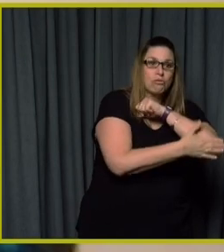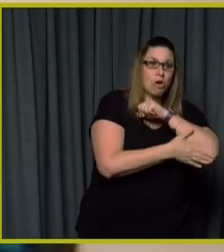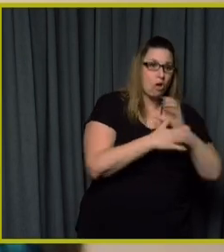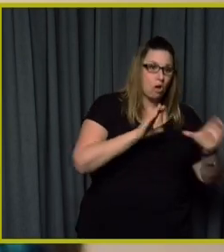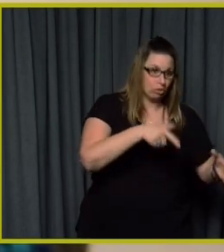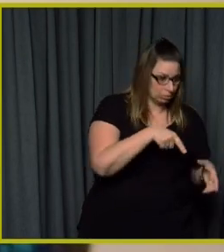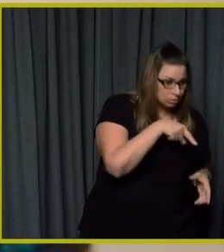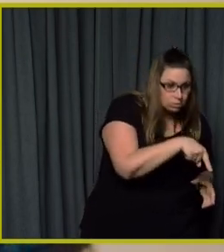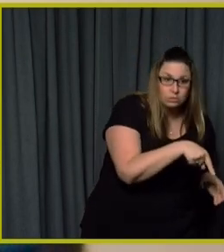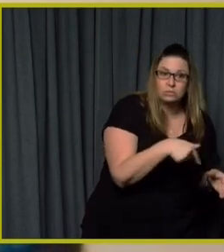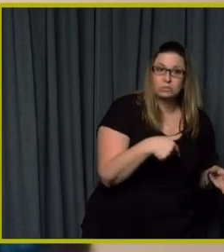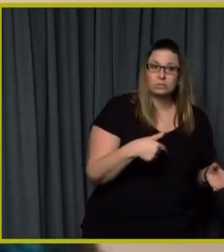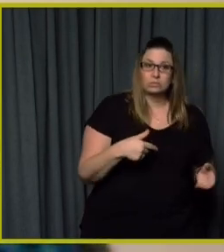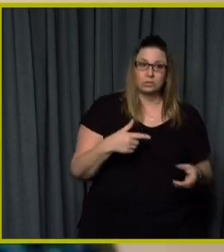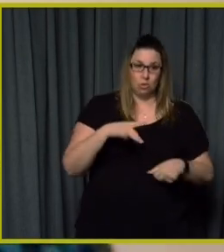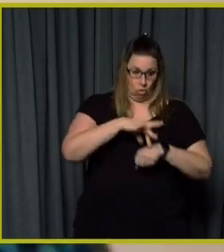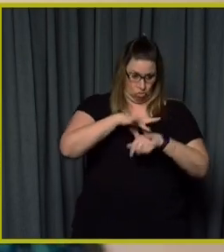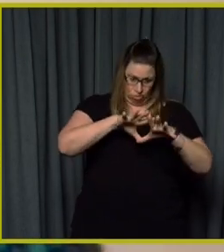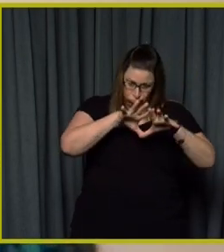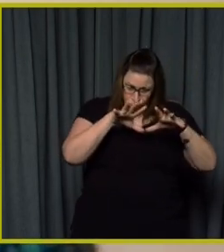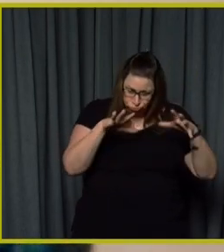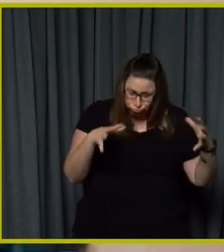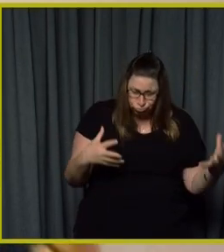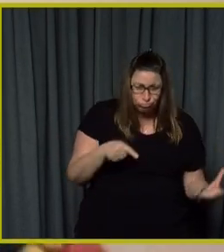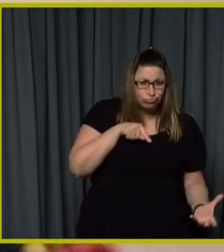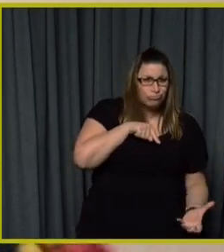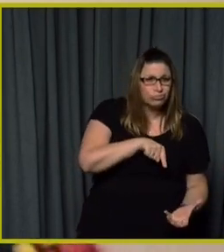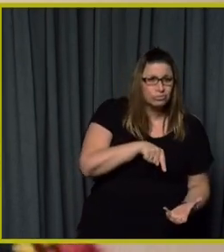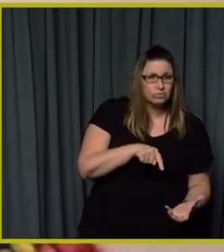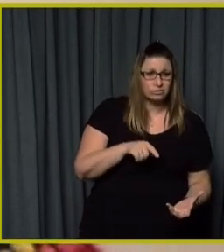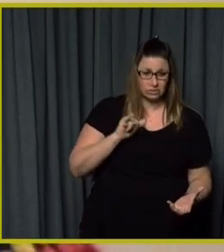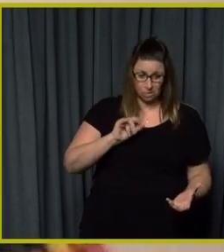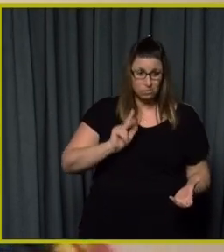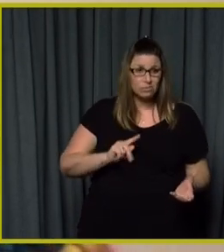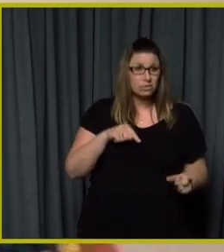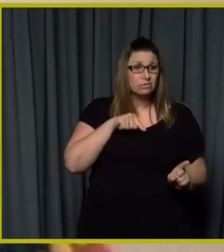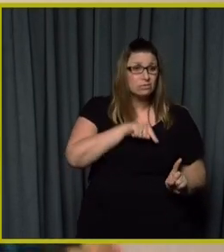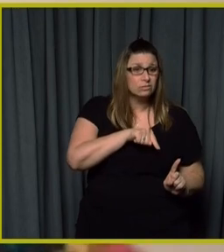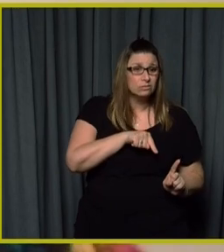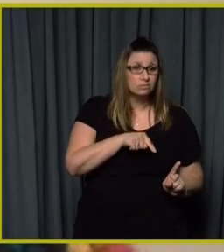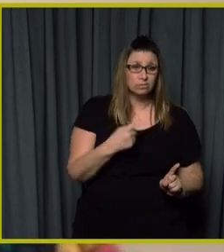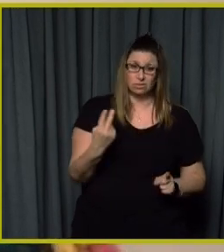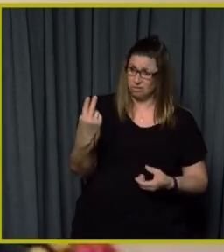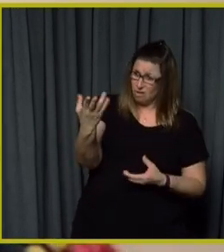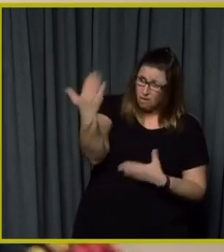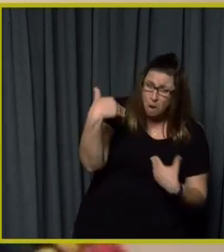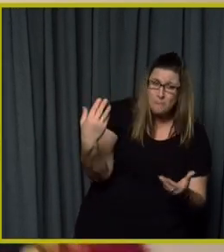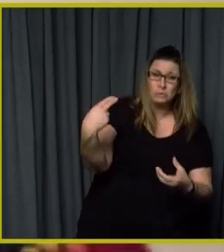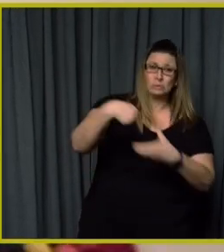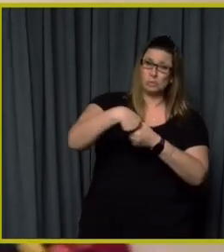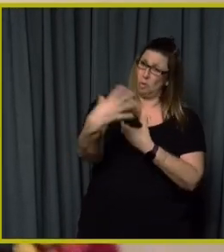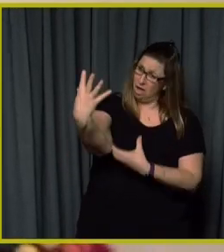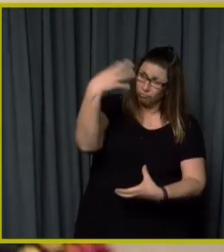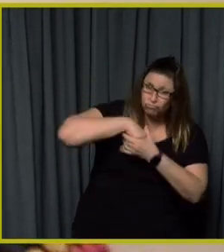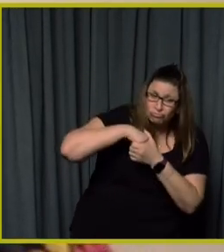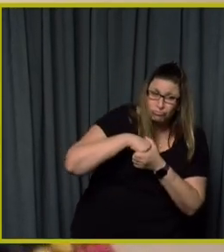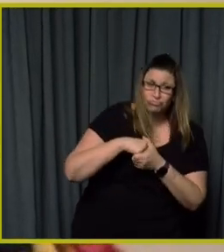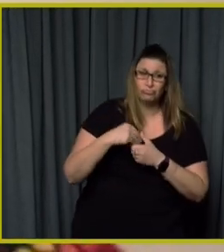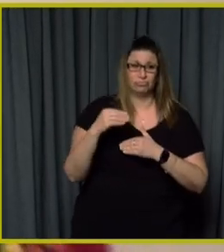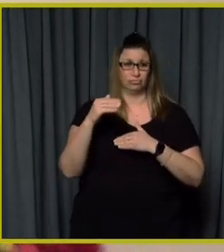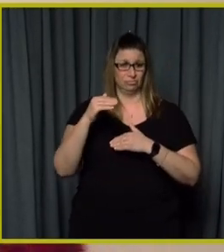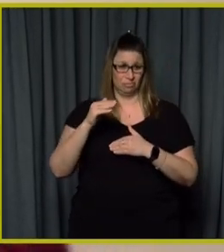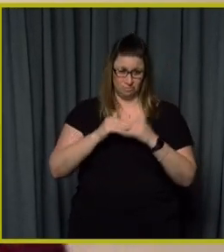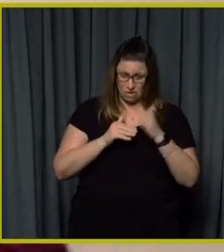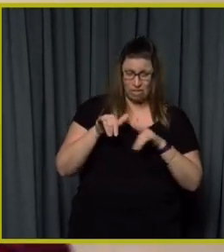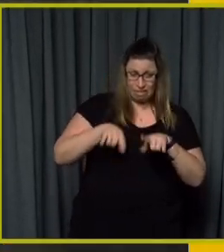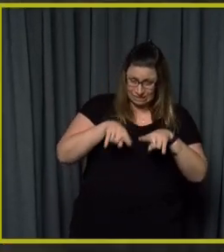our planet, to live with dignity. So join me in fighting to create the society we all deserve to